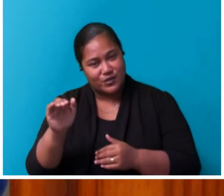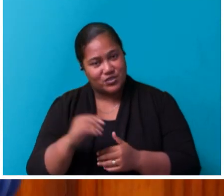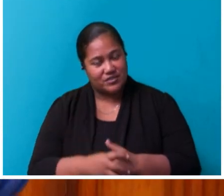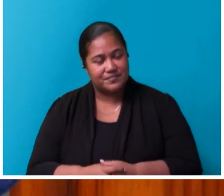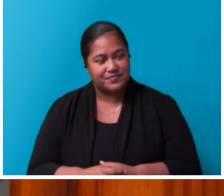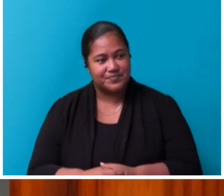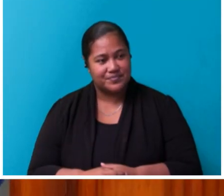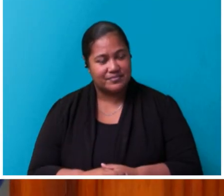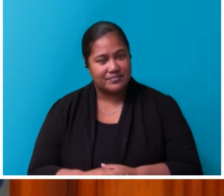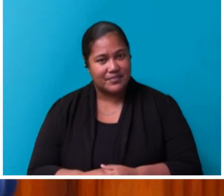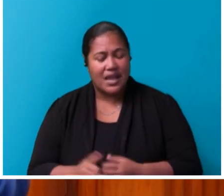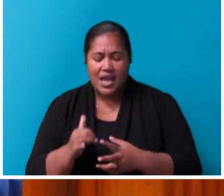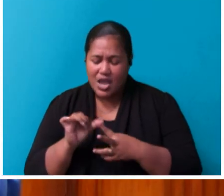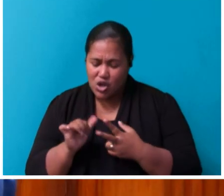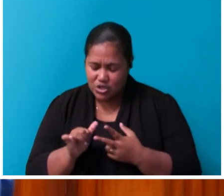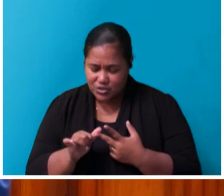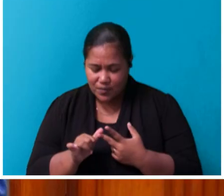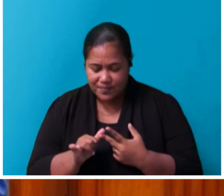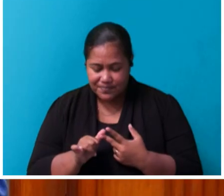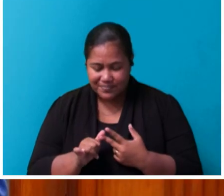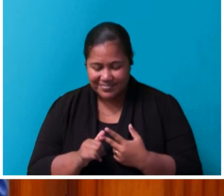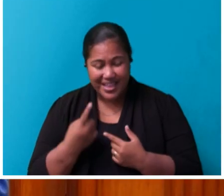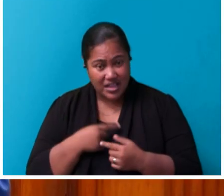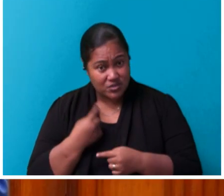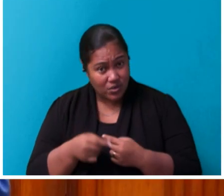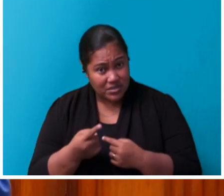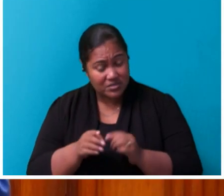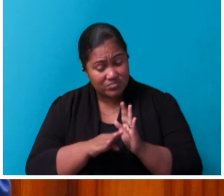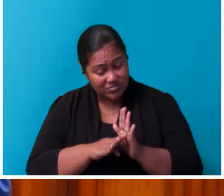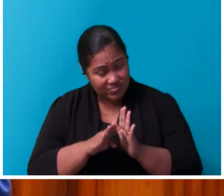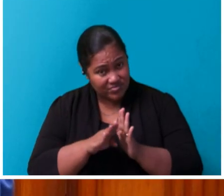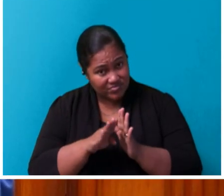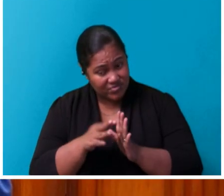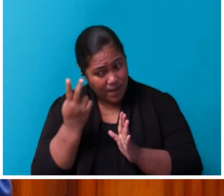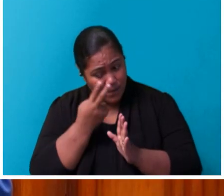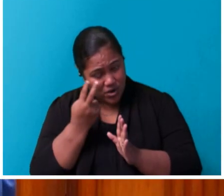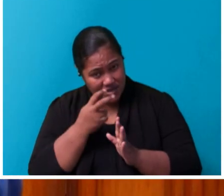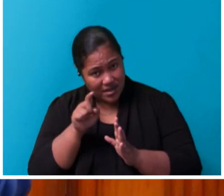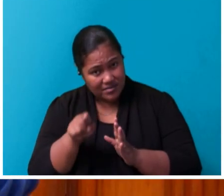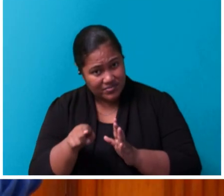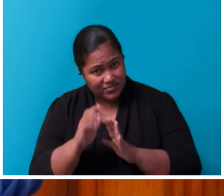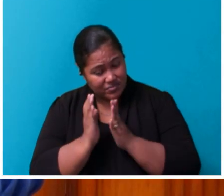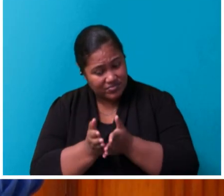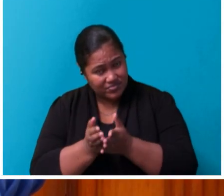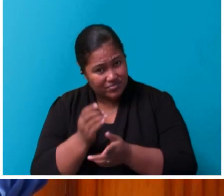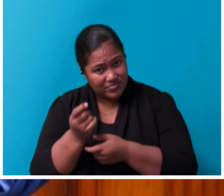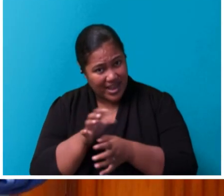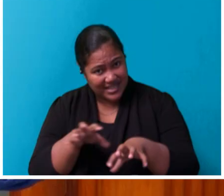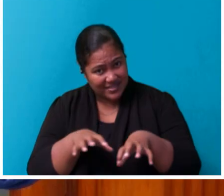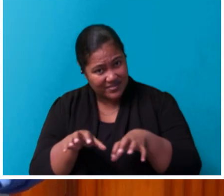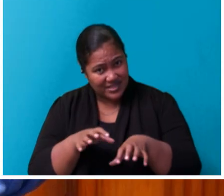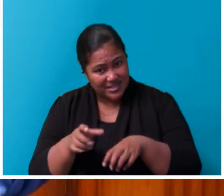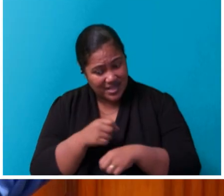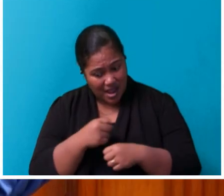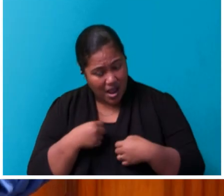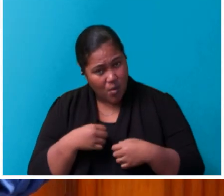hand, Honorable Speaker, while we continue to progress to effectively monitor vessel activities within our waters and beyond,